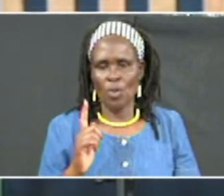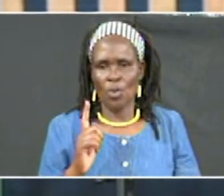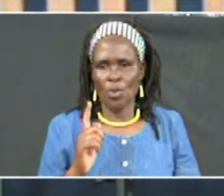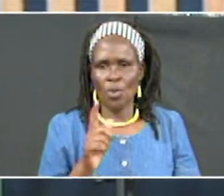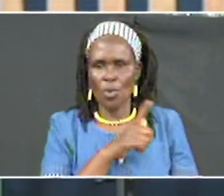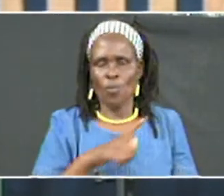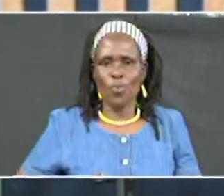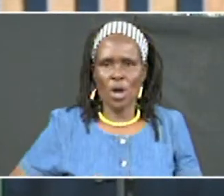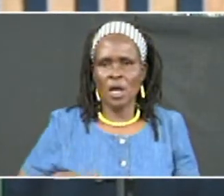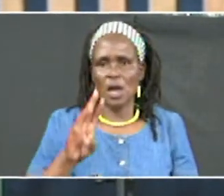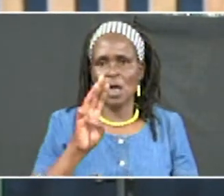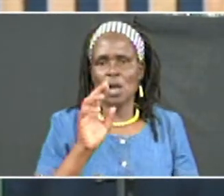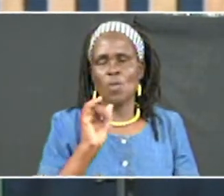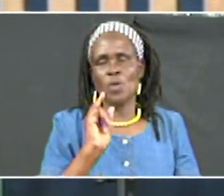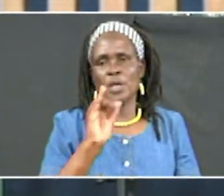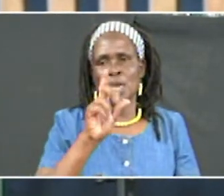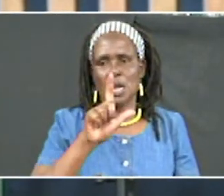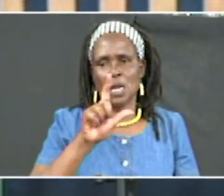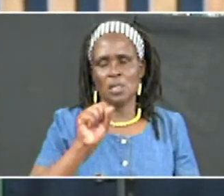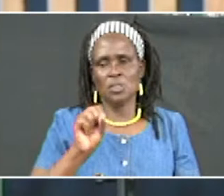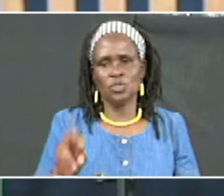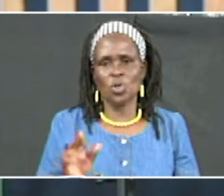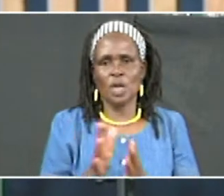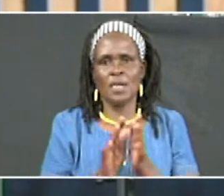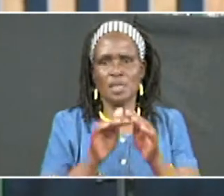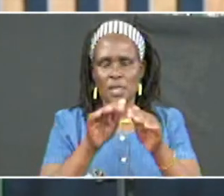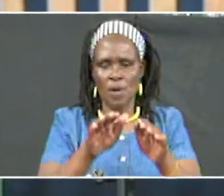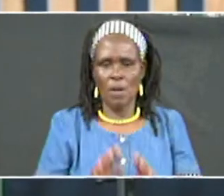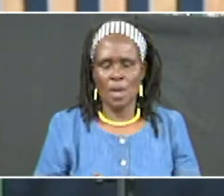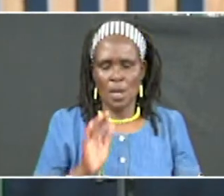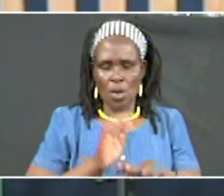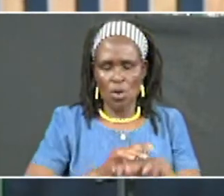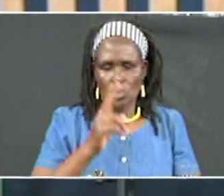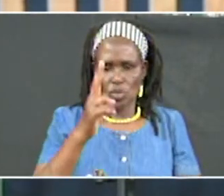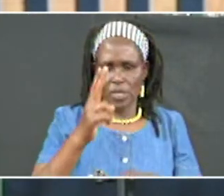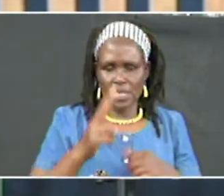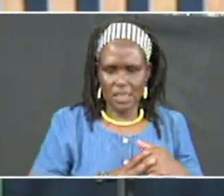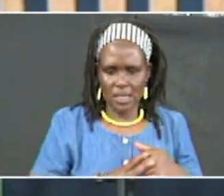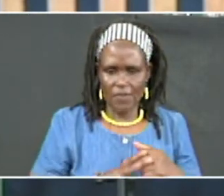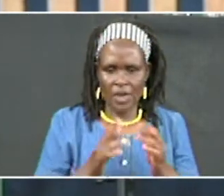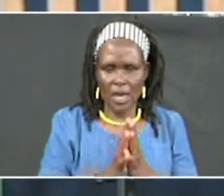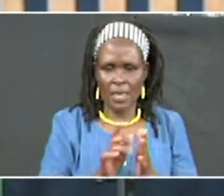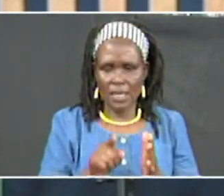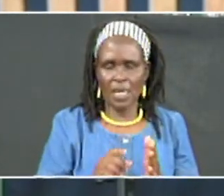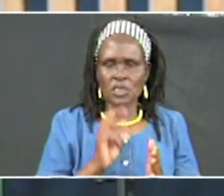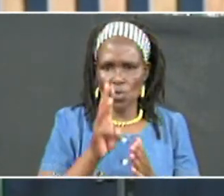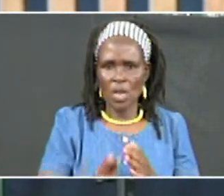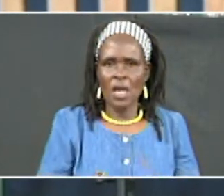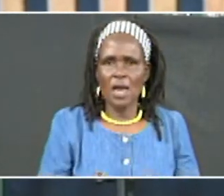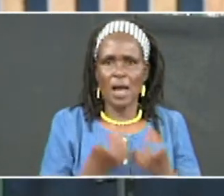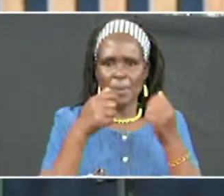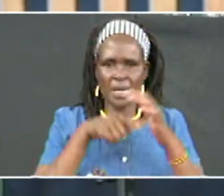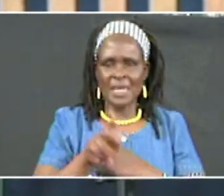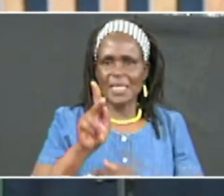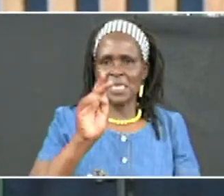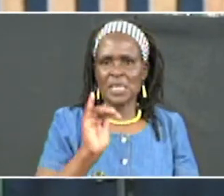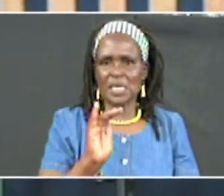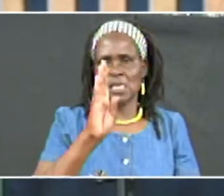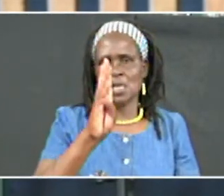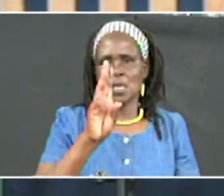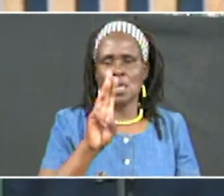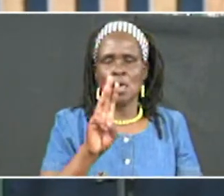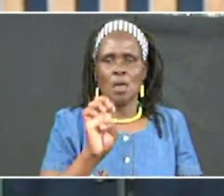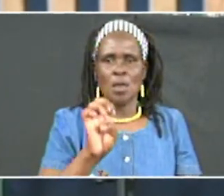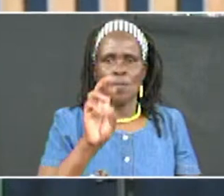Detay. And that burial will be happening on 27th, and that will be happening in Kibwezi. So please keep them